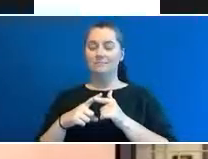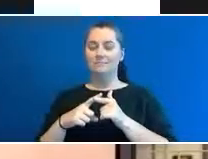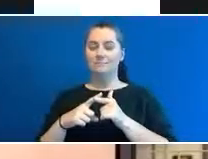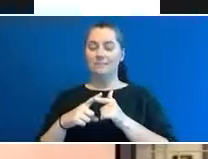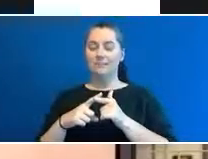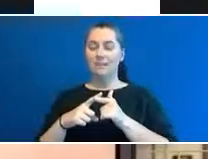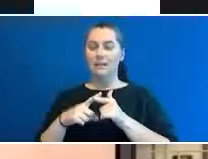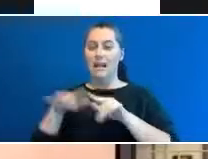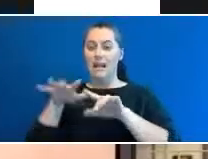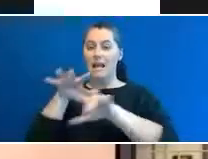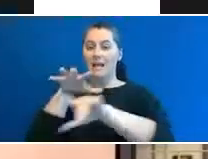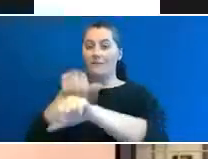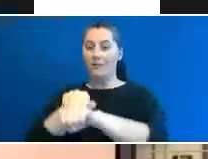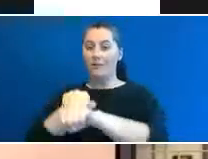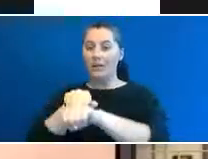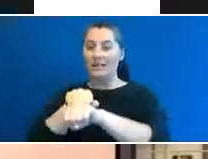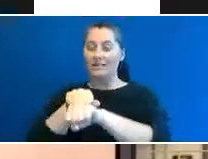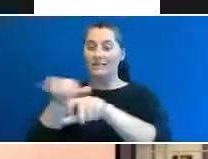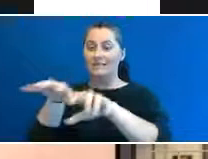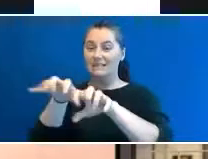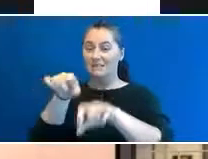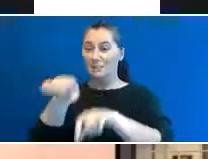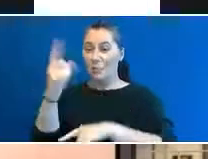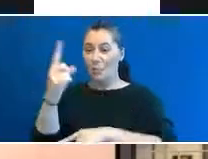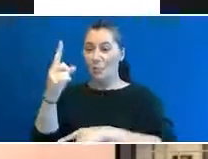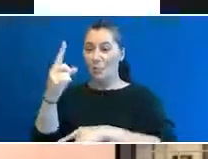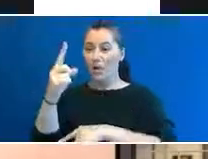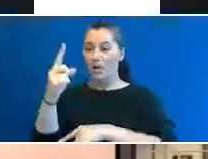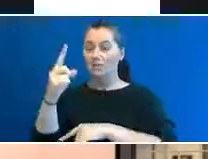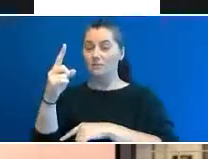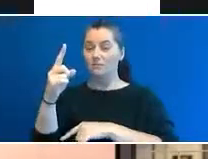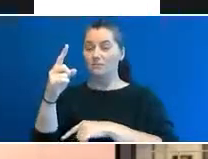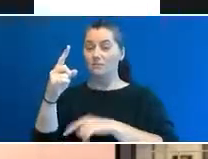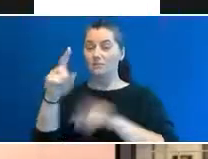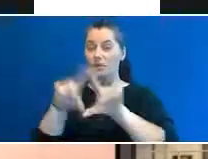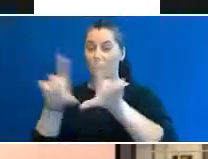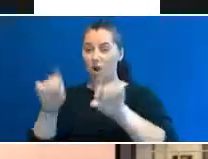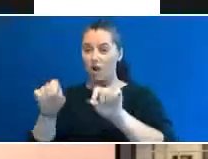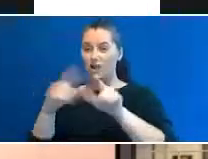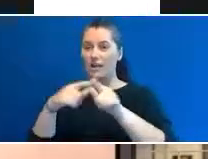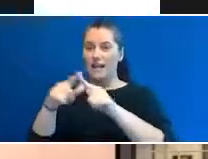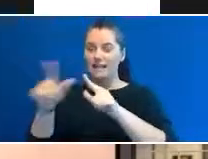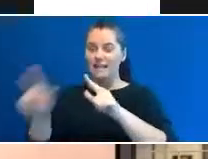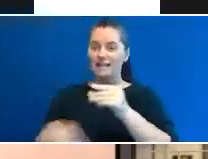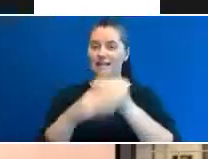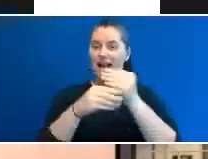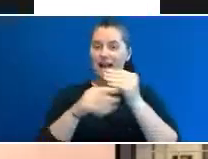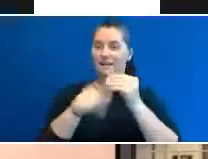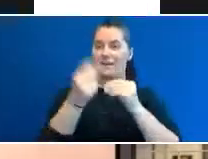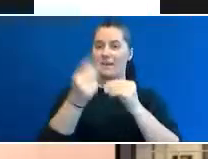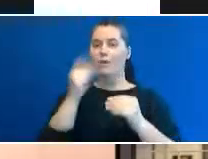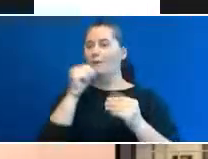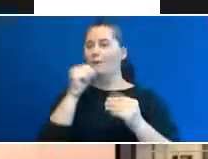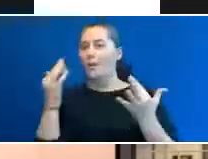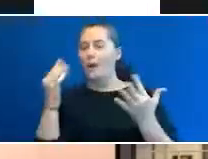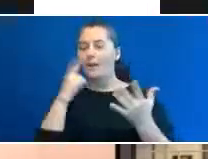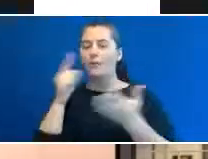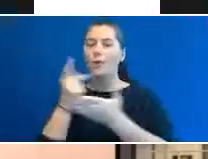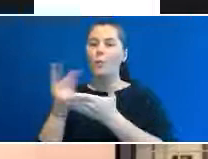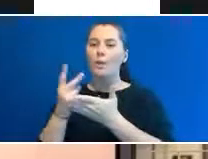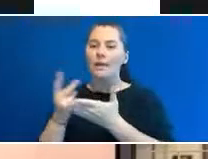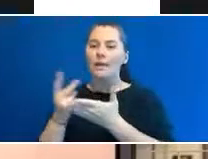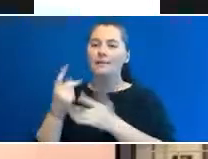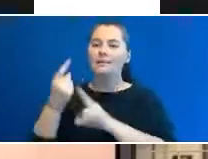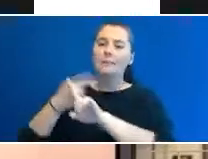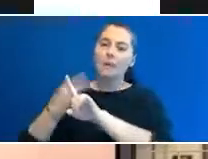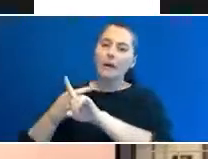freeze this one card, issue a new card instantly, and we'll be up and going in a matter of seconds. So we're not waiting weeks or months or anything that way.